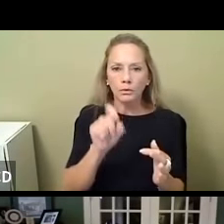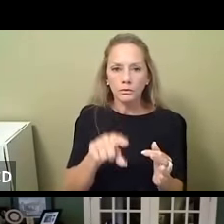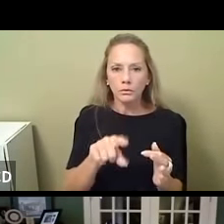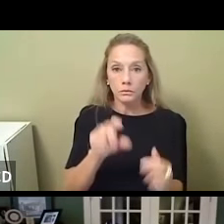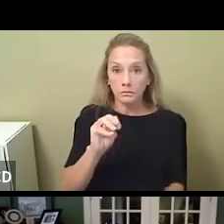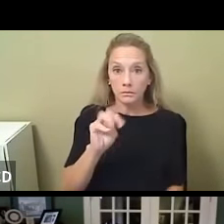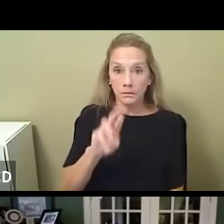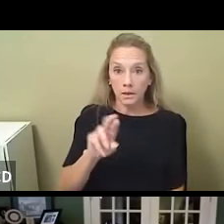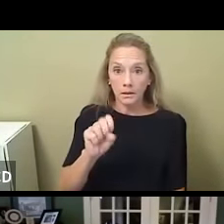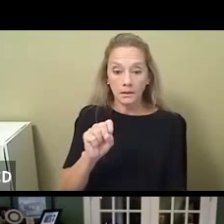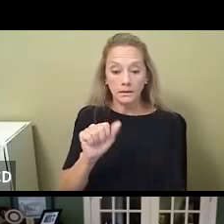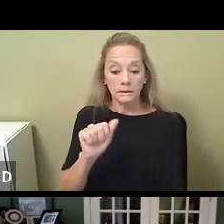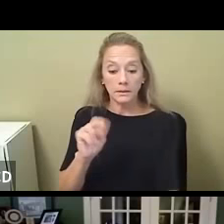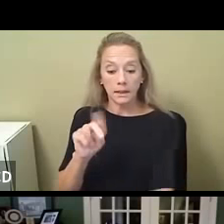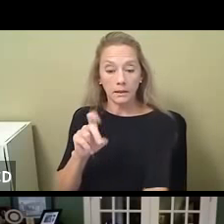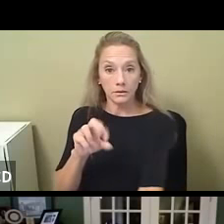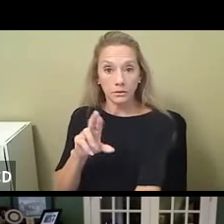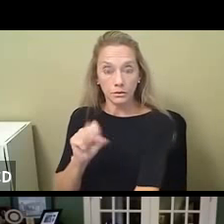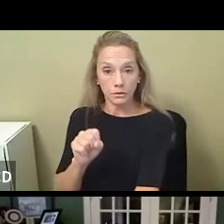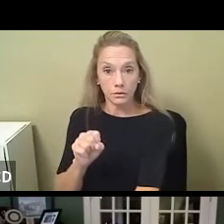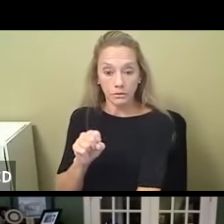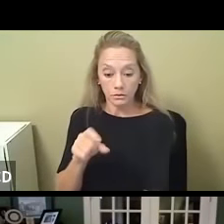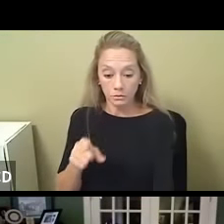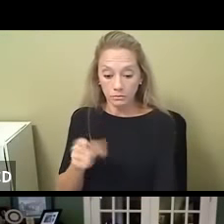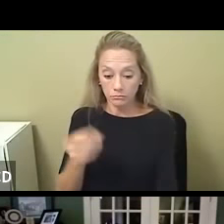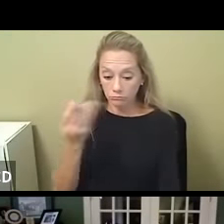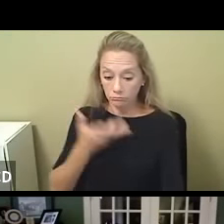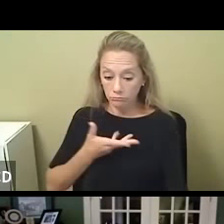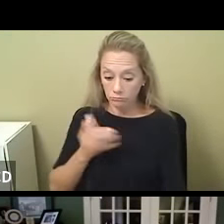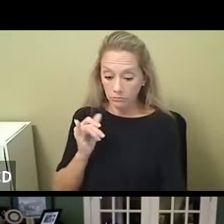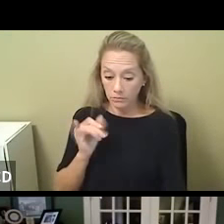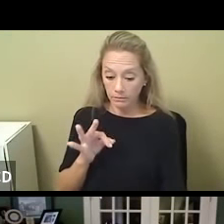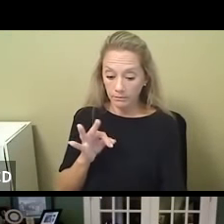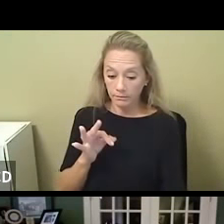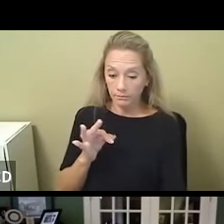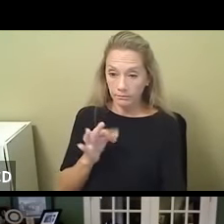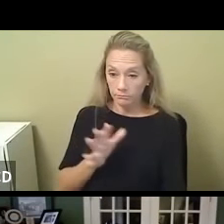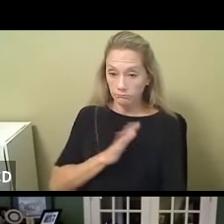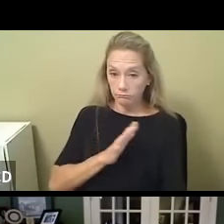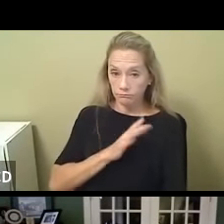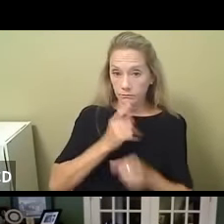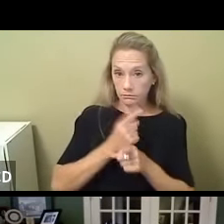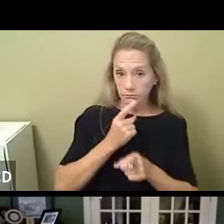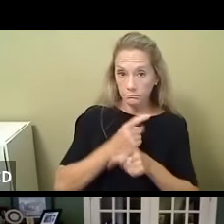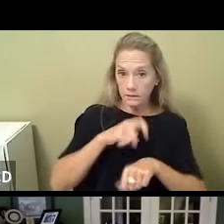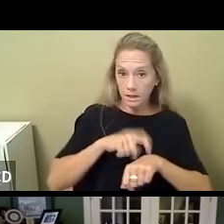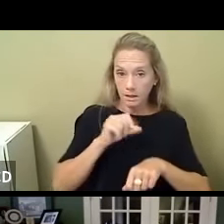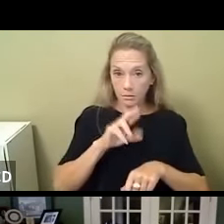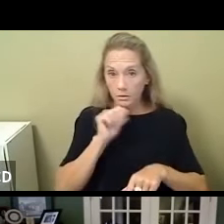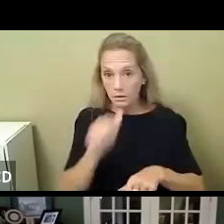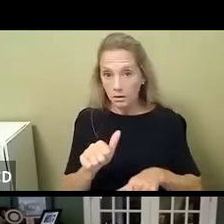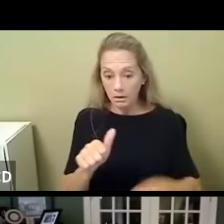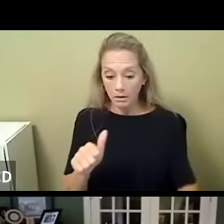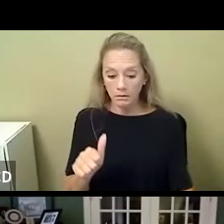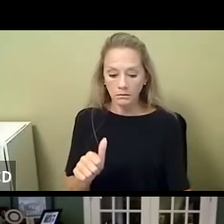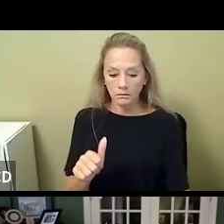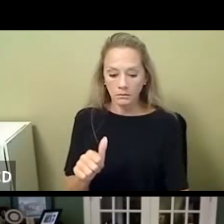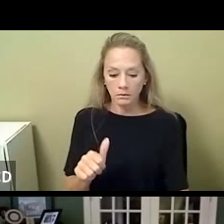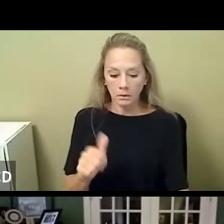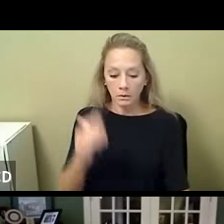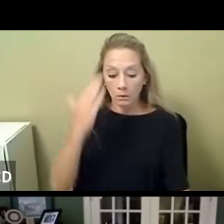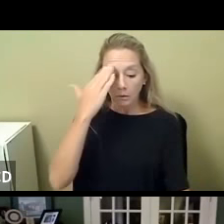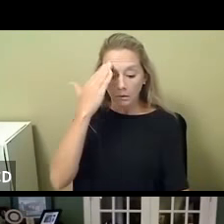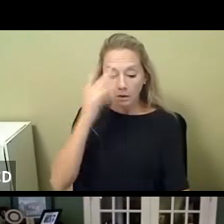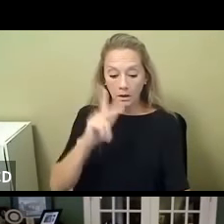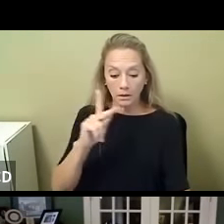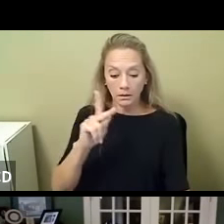Sanders, let me know if this is not the appropriate forum, but it may be. We know that County Commission